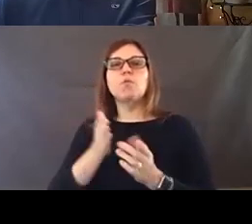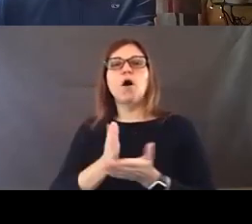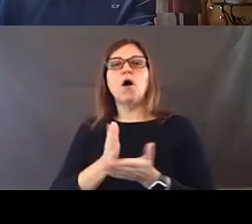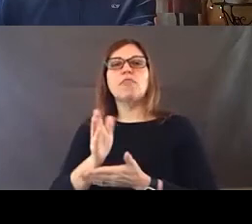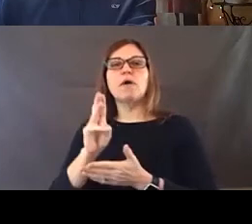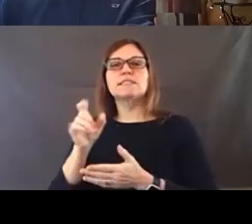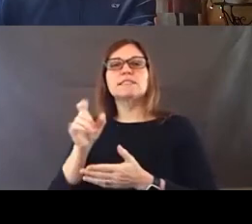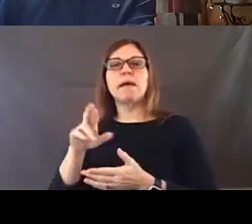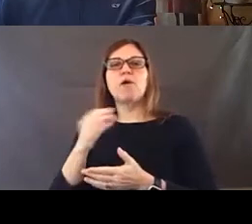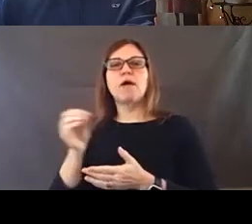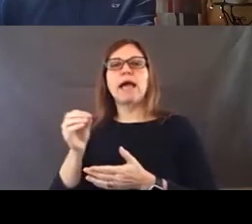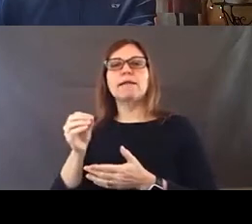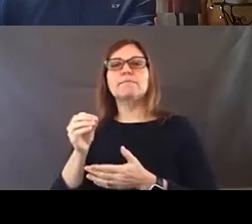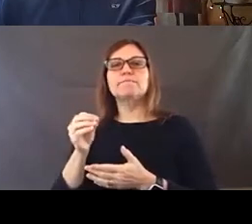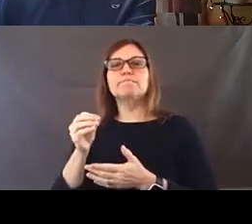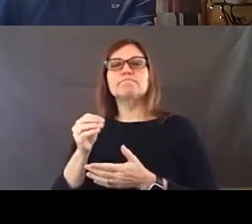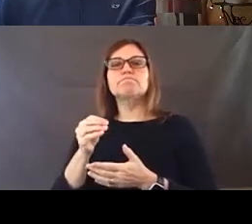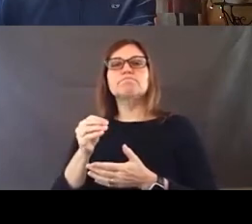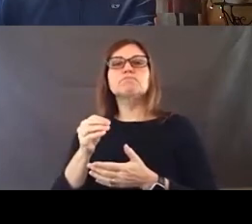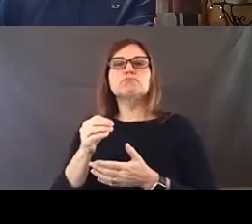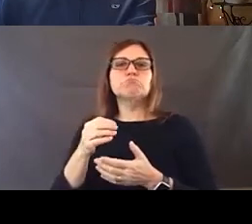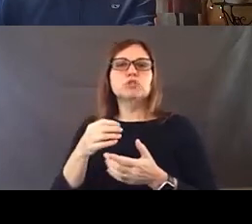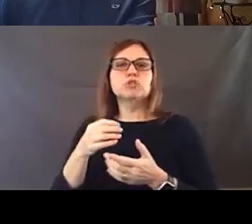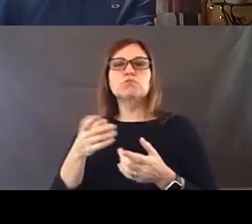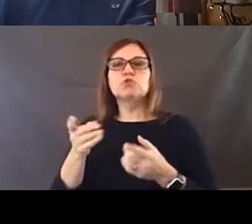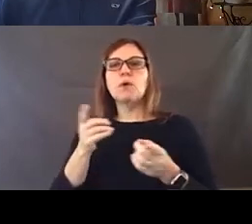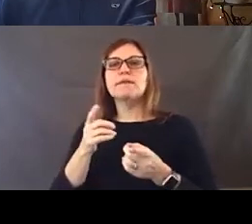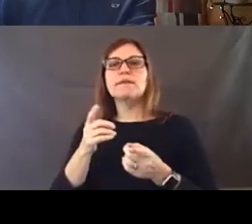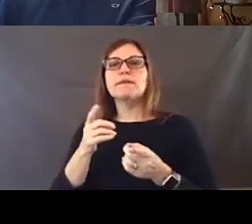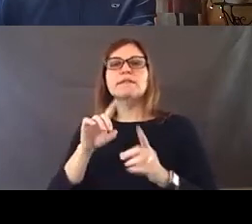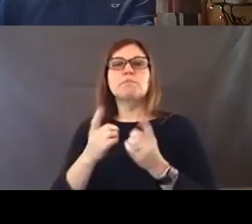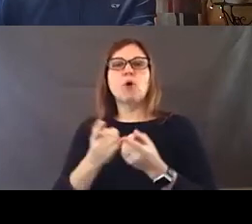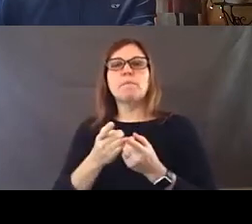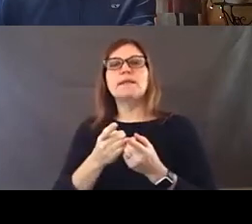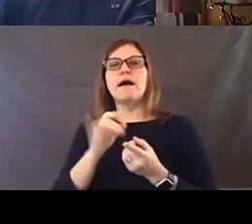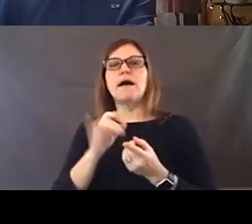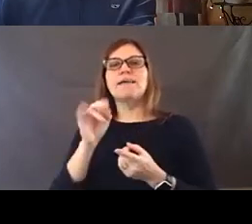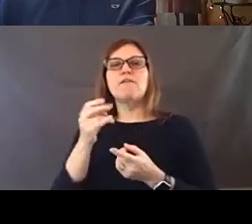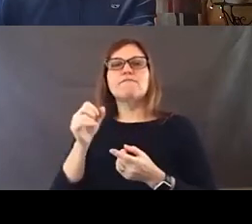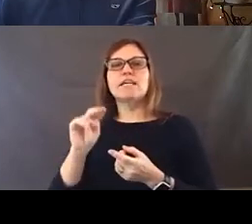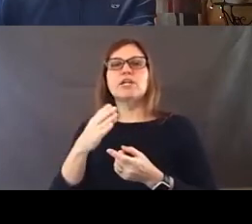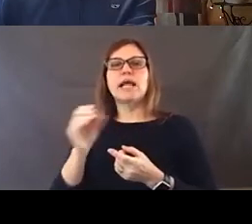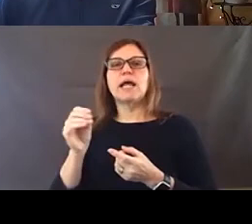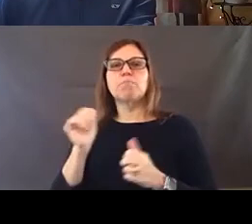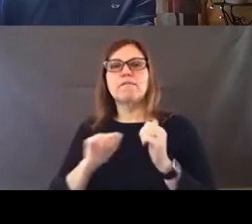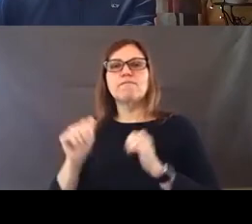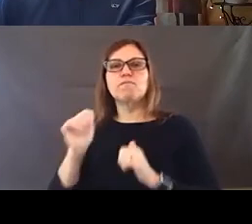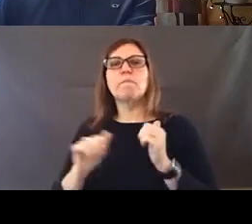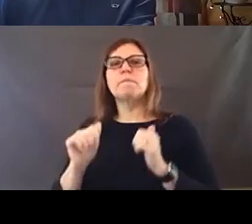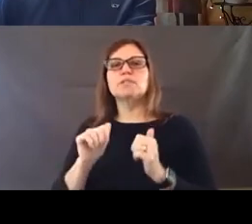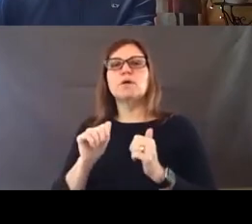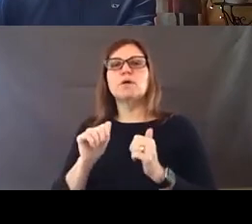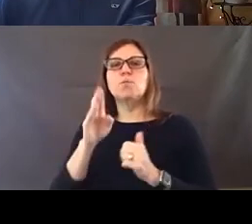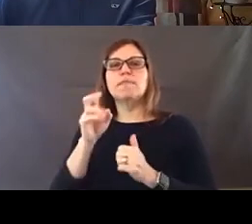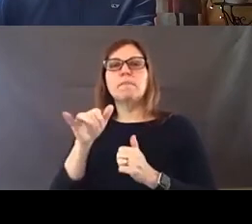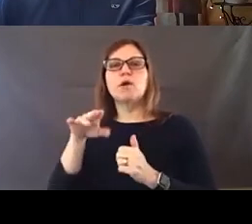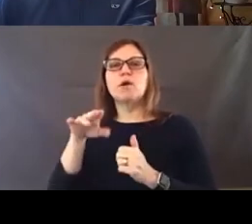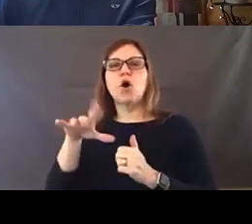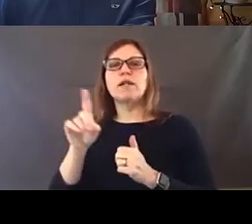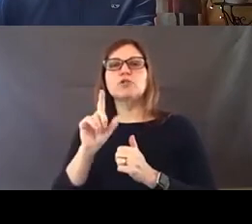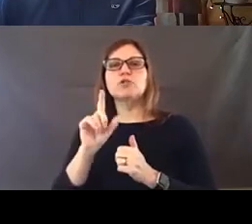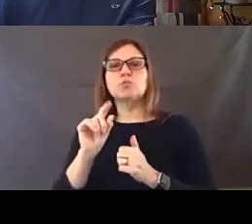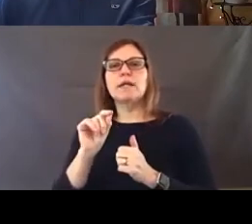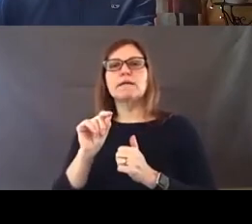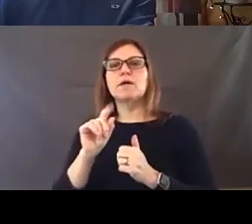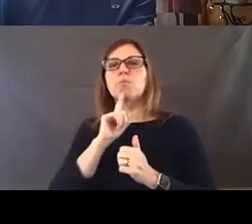and Director of the Department of Innovation and Performance to enter into an agreement with Beyond 20 and Sherwell to provide and